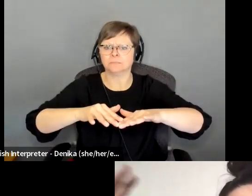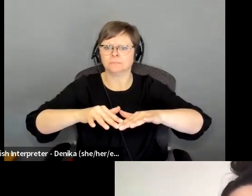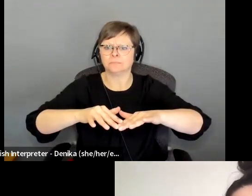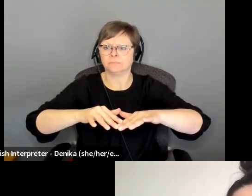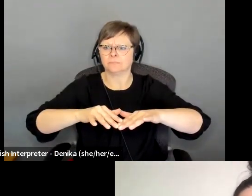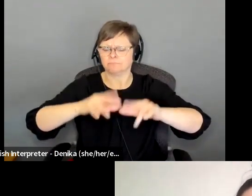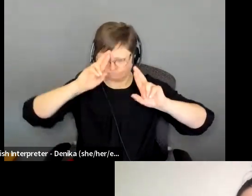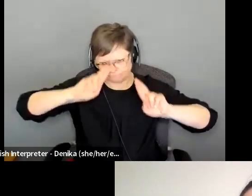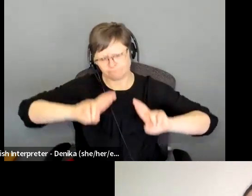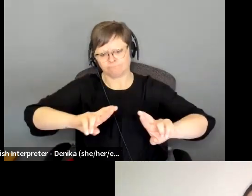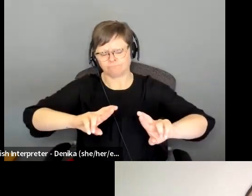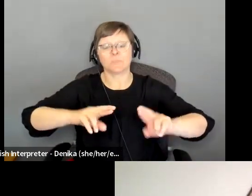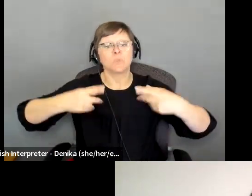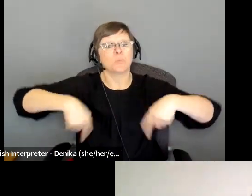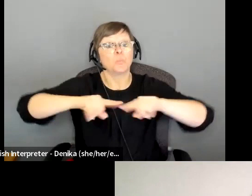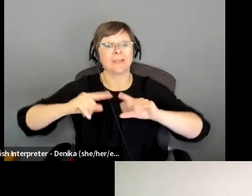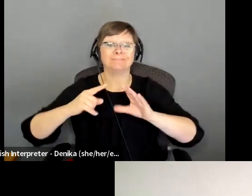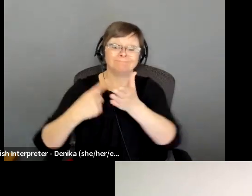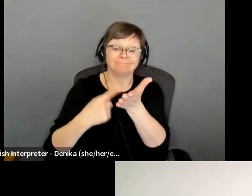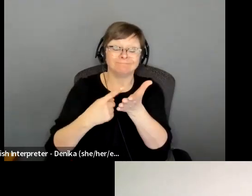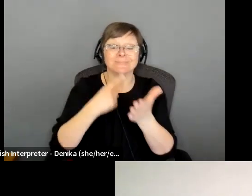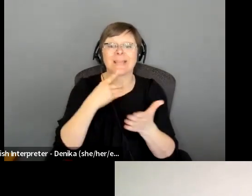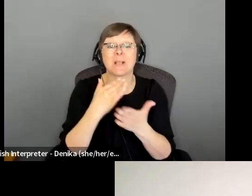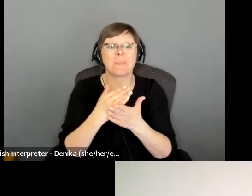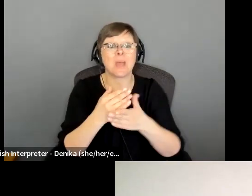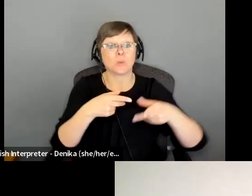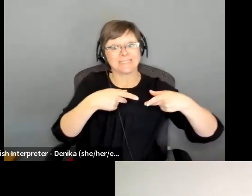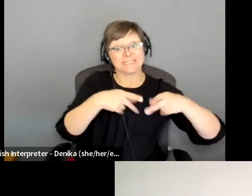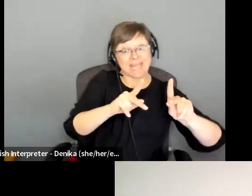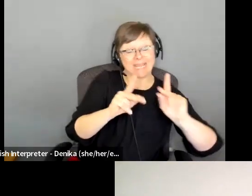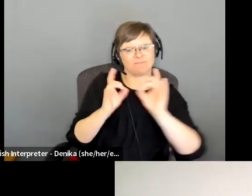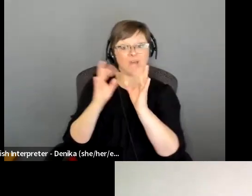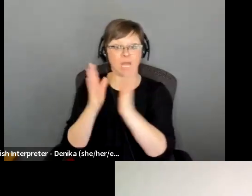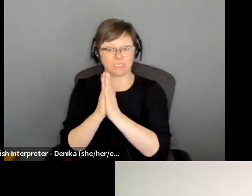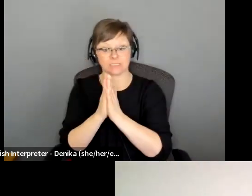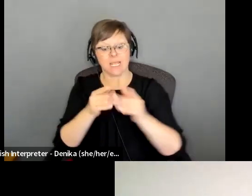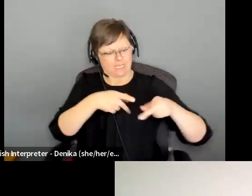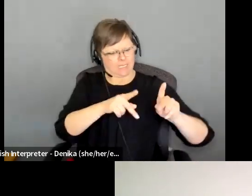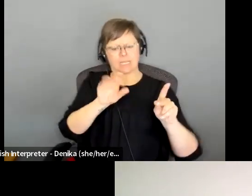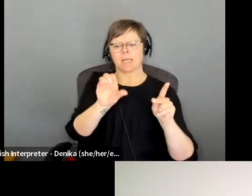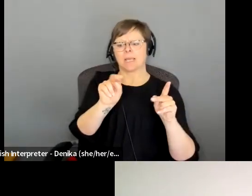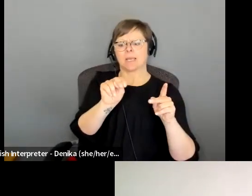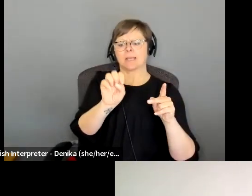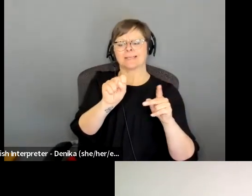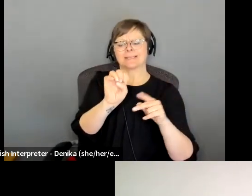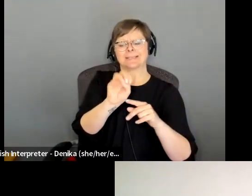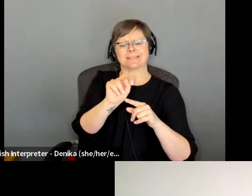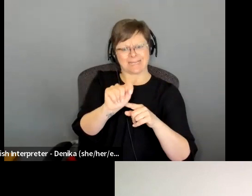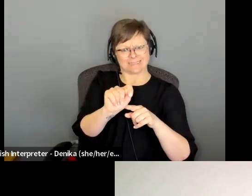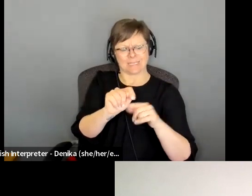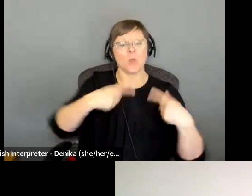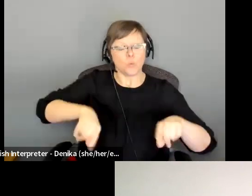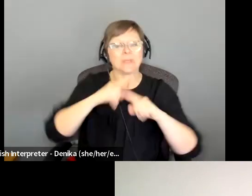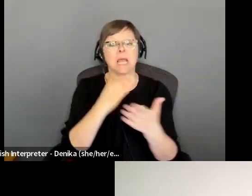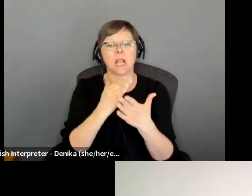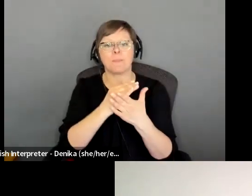the conversation we're going to have today about consent and violence, it's crucial that we draw the parallel to the violence of colonization.